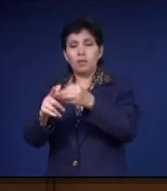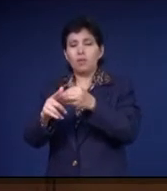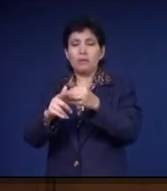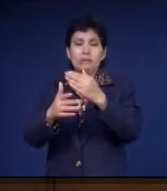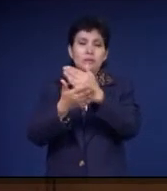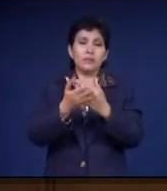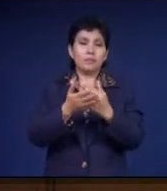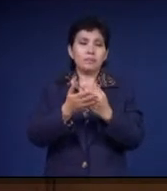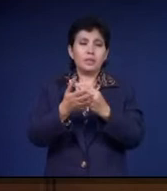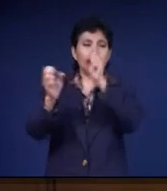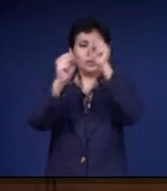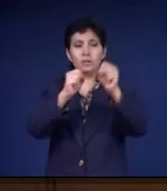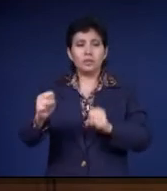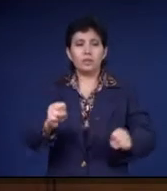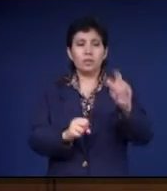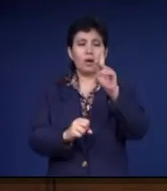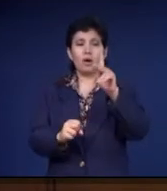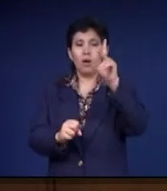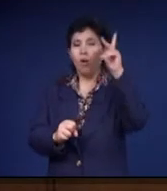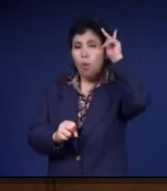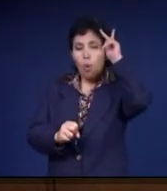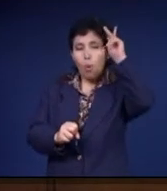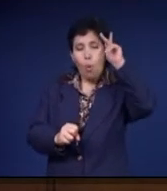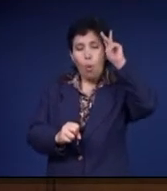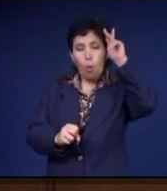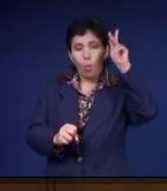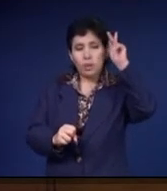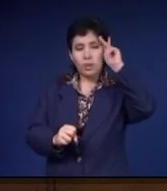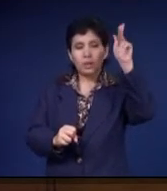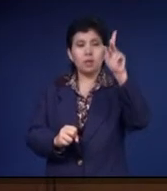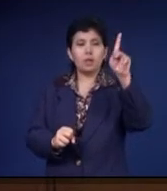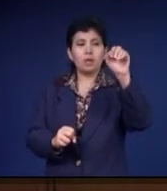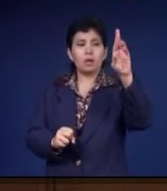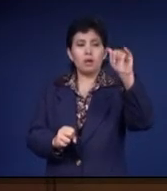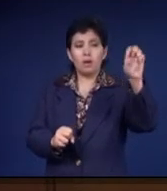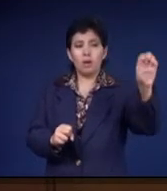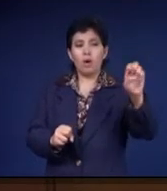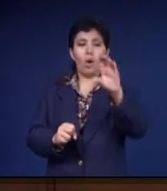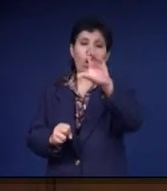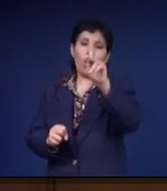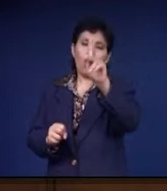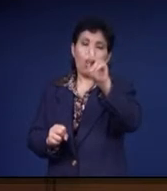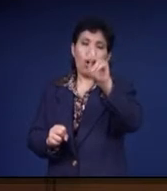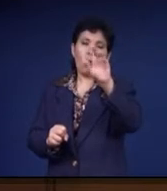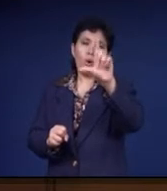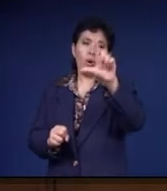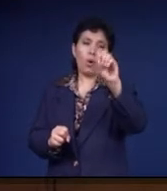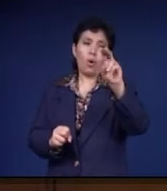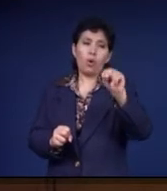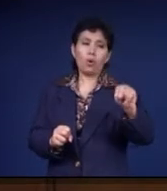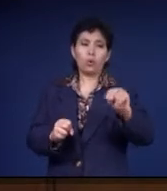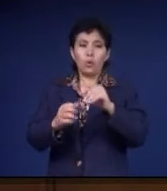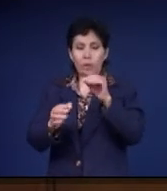Korean. The South Korean famous experimenter say that he has cloned something